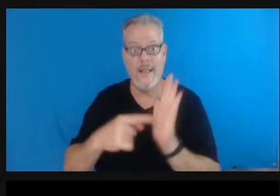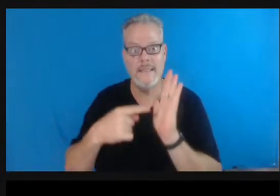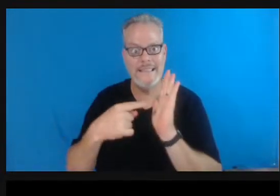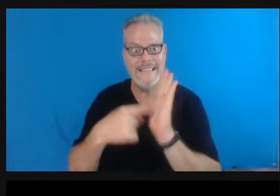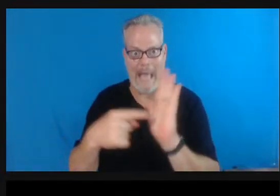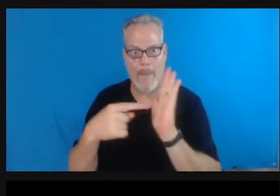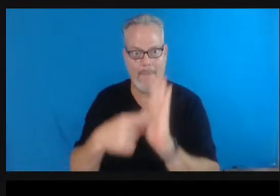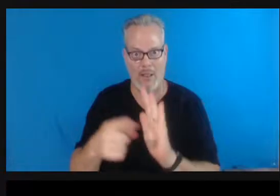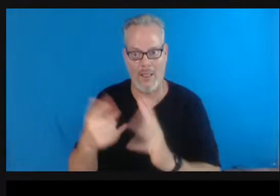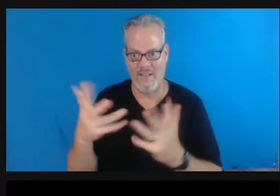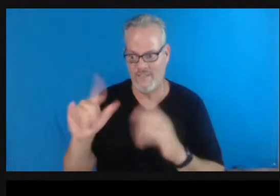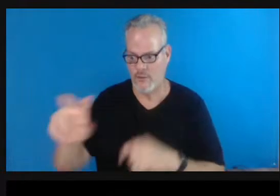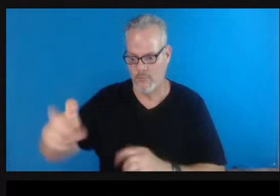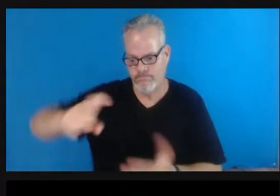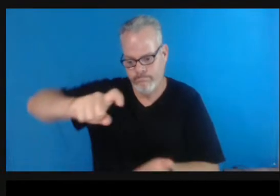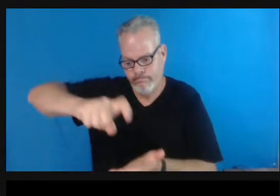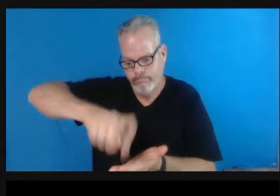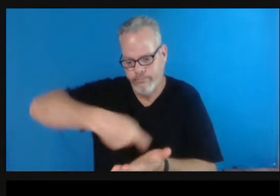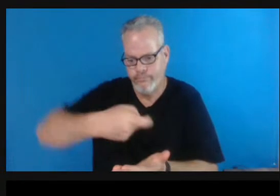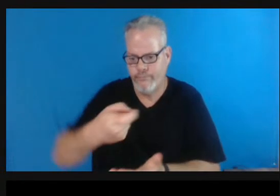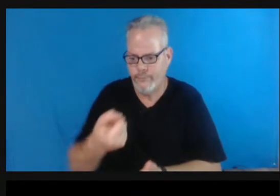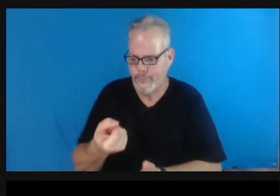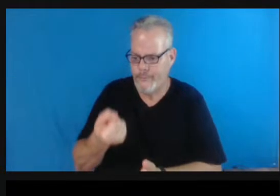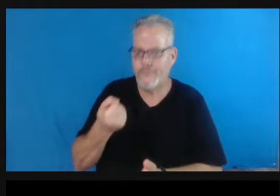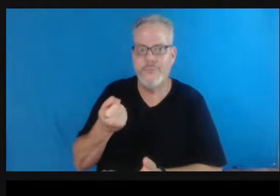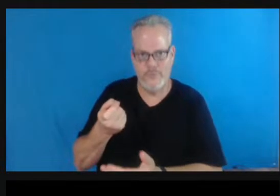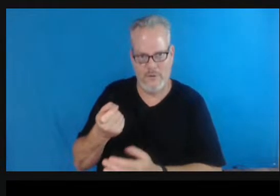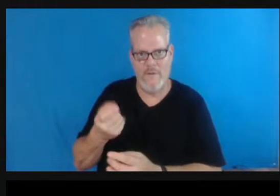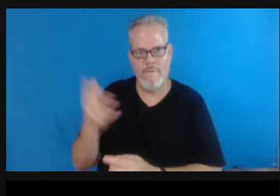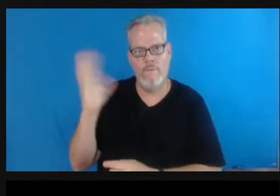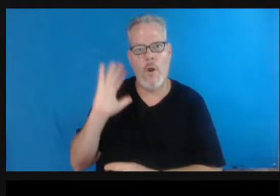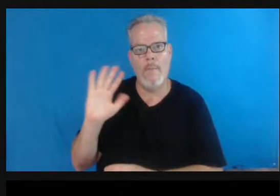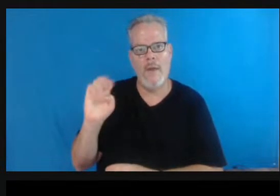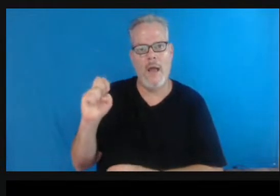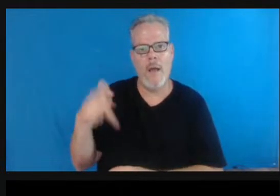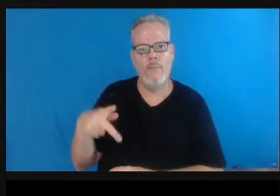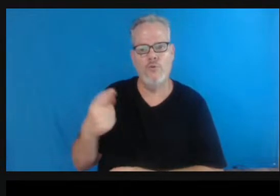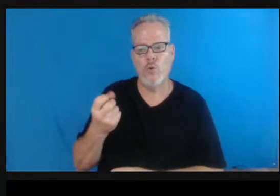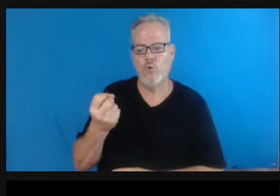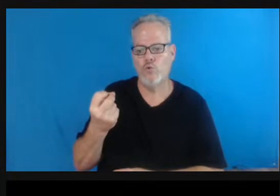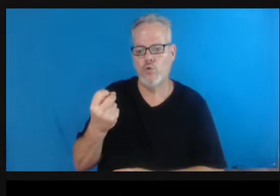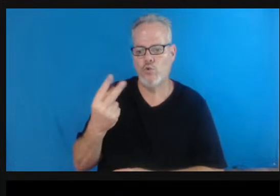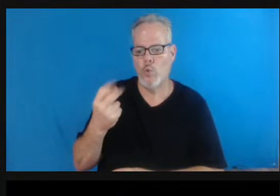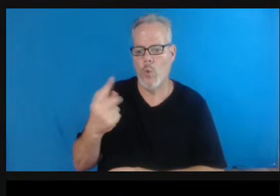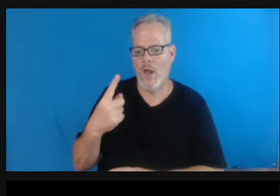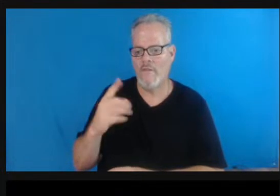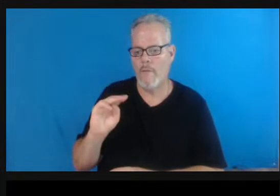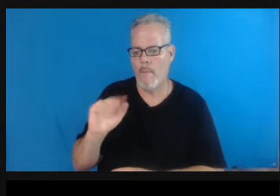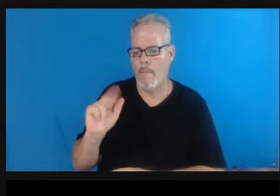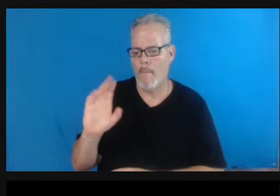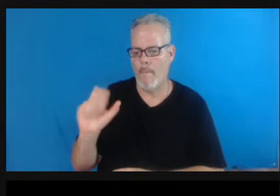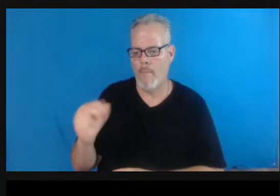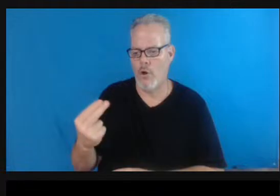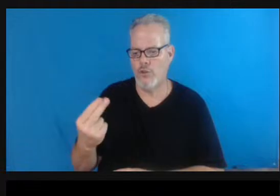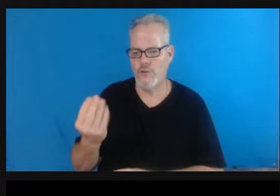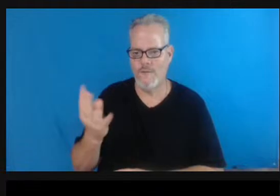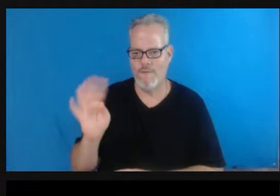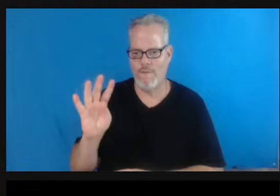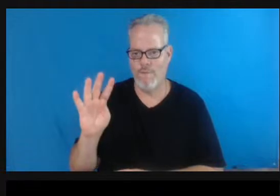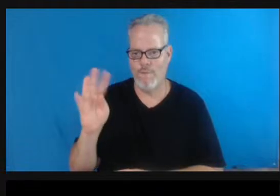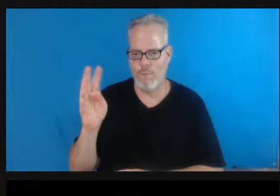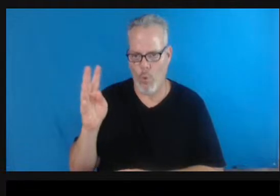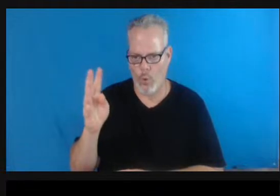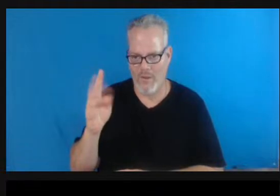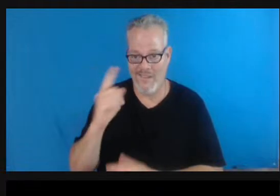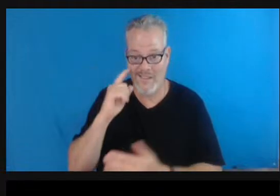episode, before the onset of episode 12 on March 4th. And what you're noting here is that